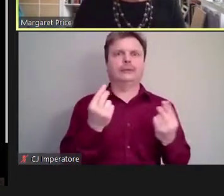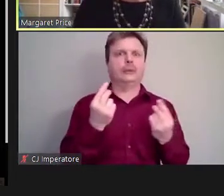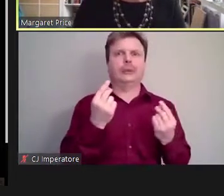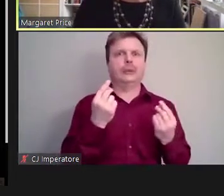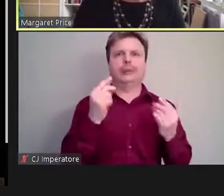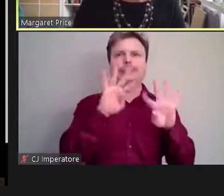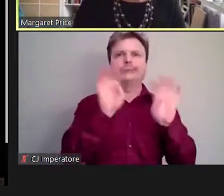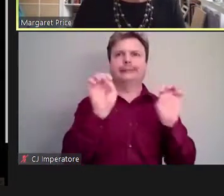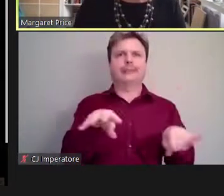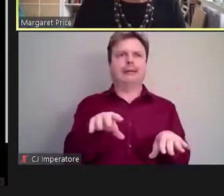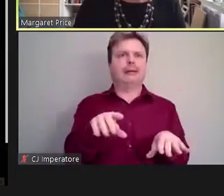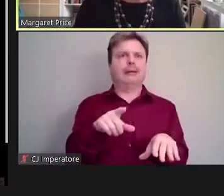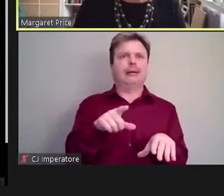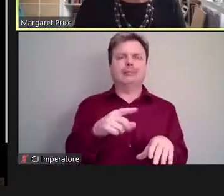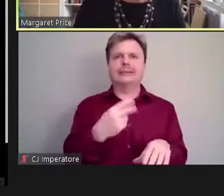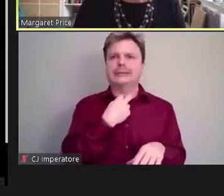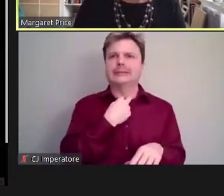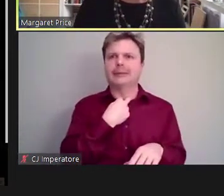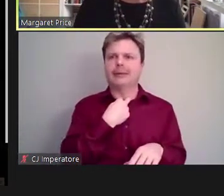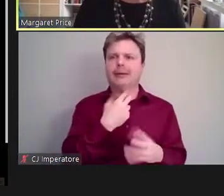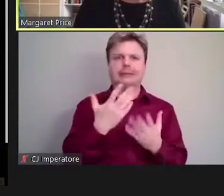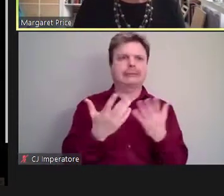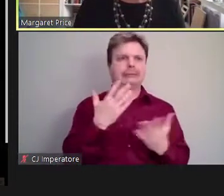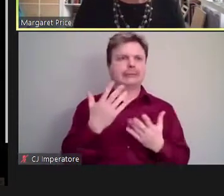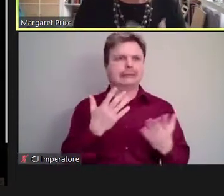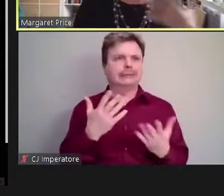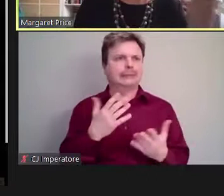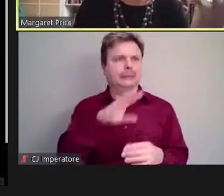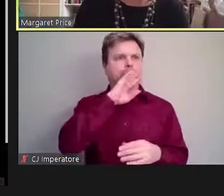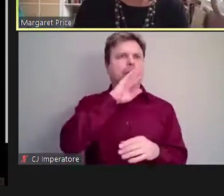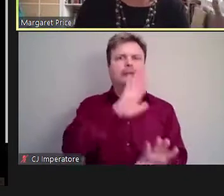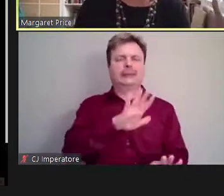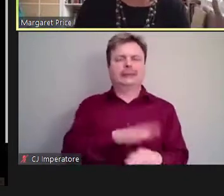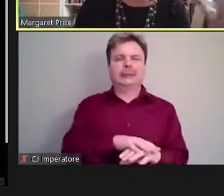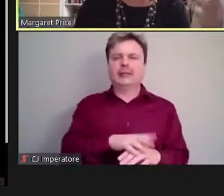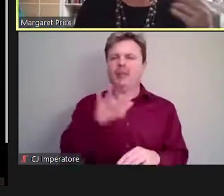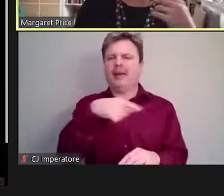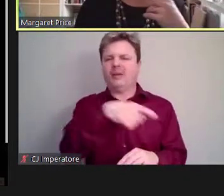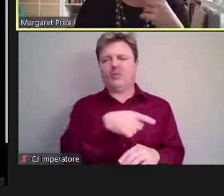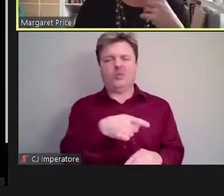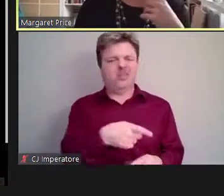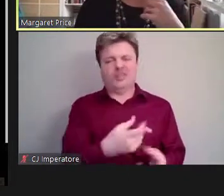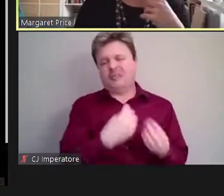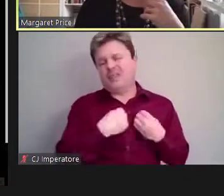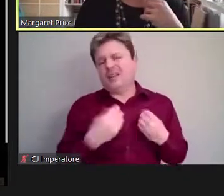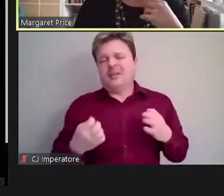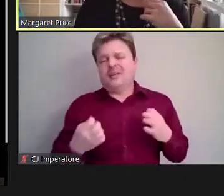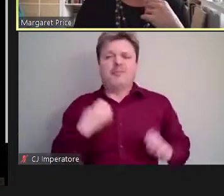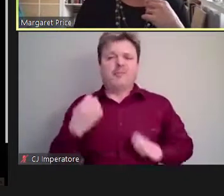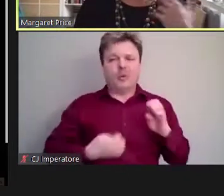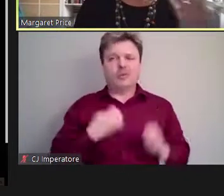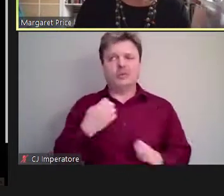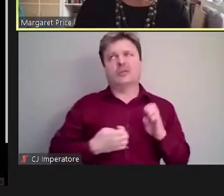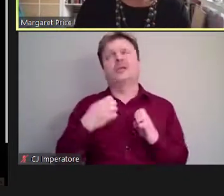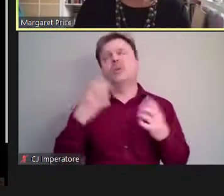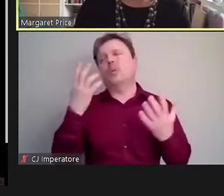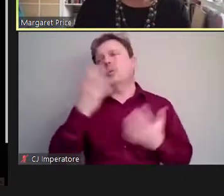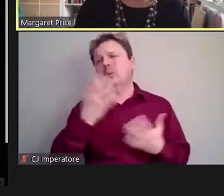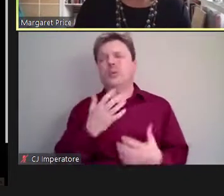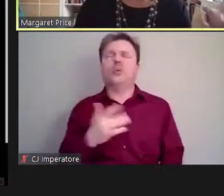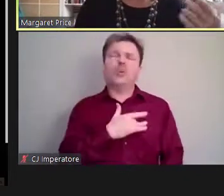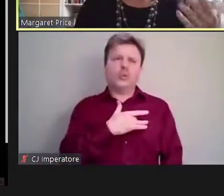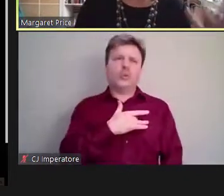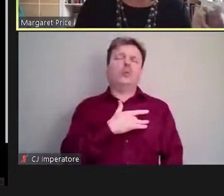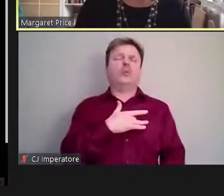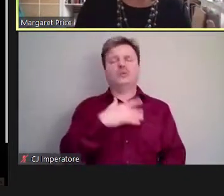one, you know, for whatever reason, just was emotionally rough for me, or required resources that I